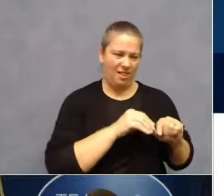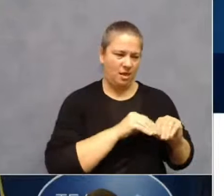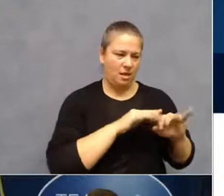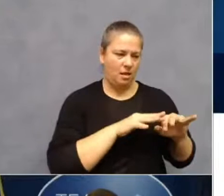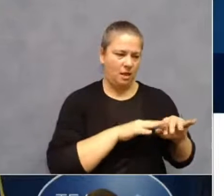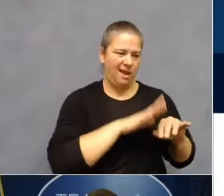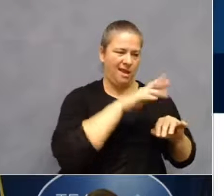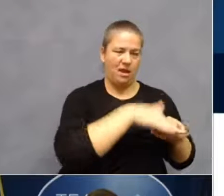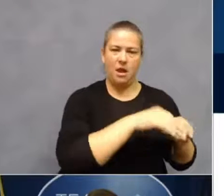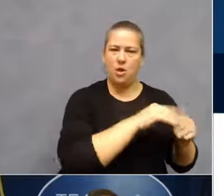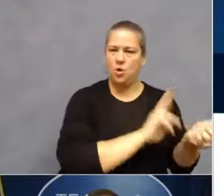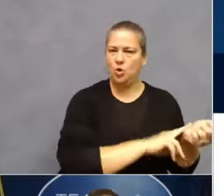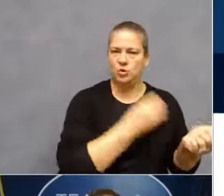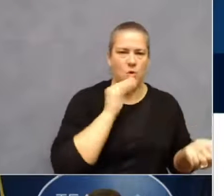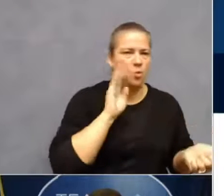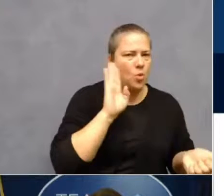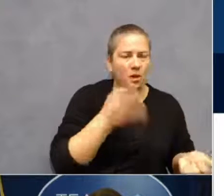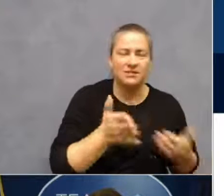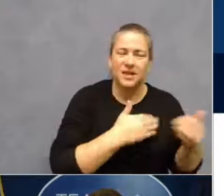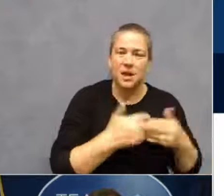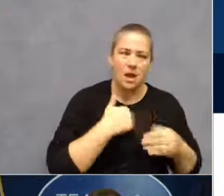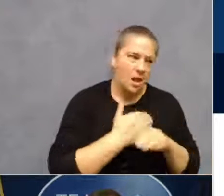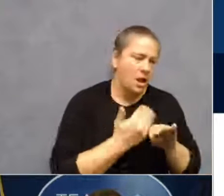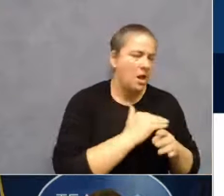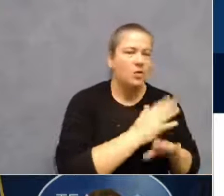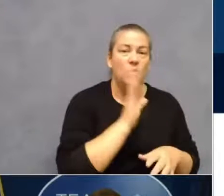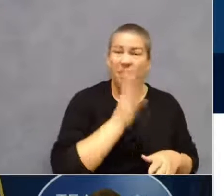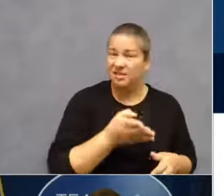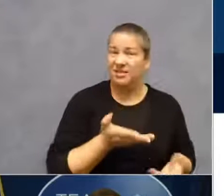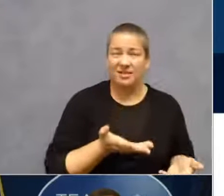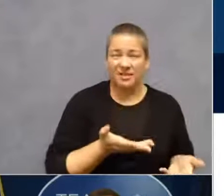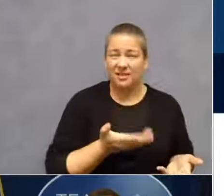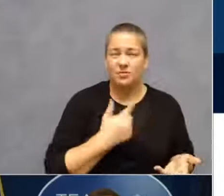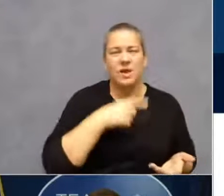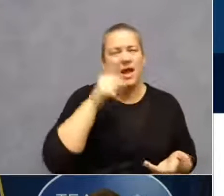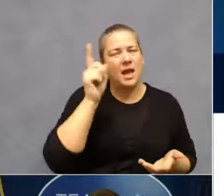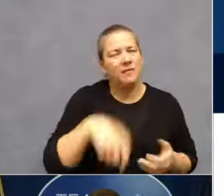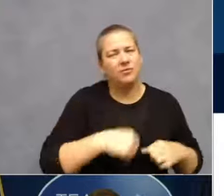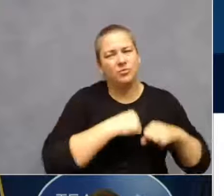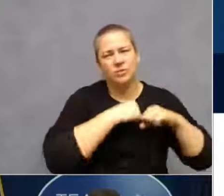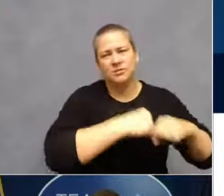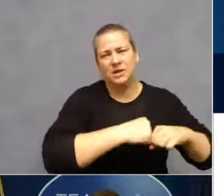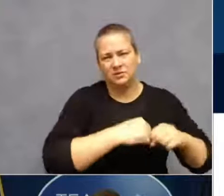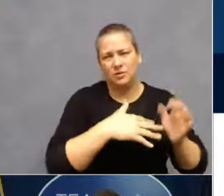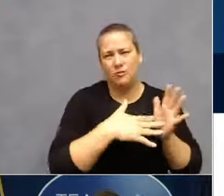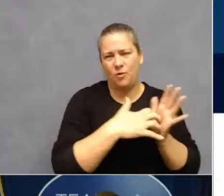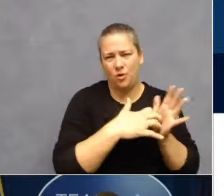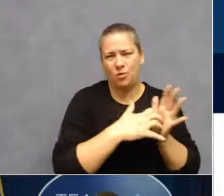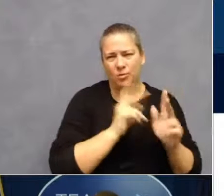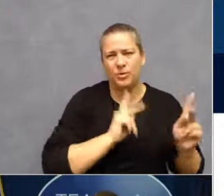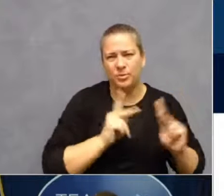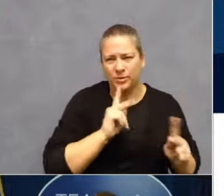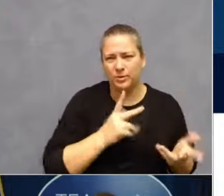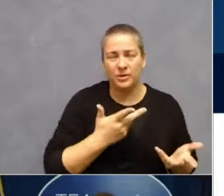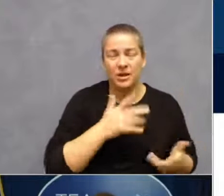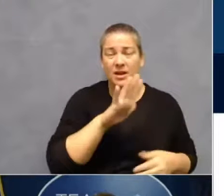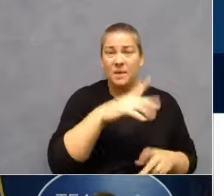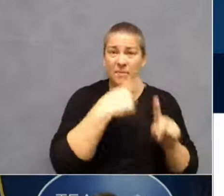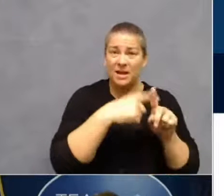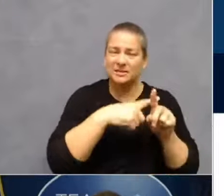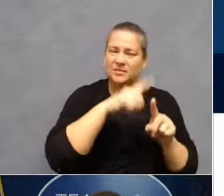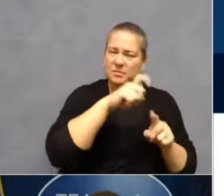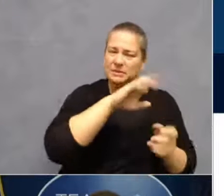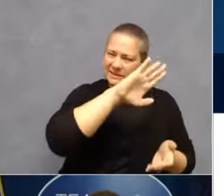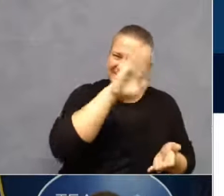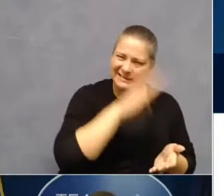everything we do. So protecting the most vulnerable is also about lowering cases in our community.